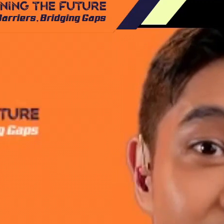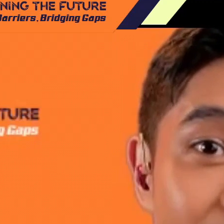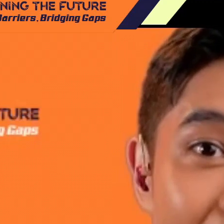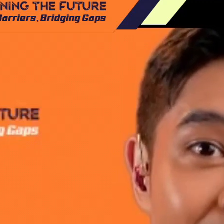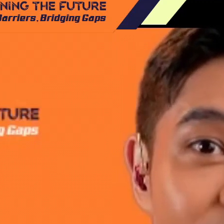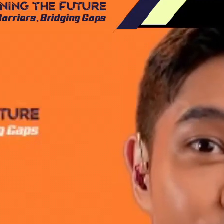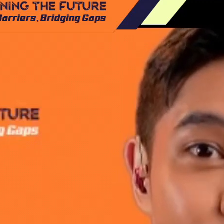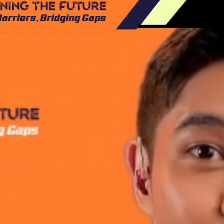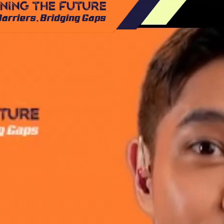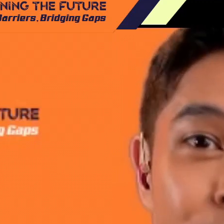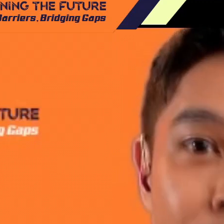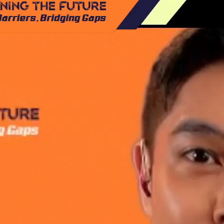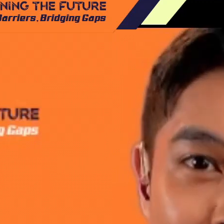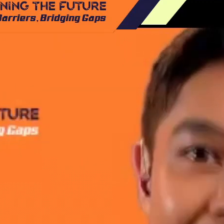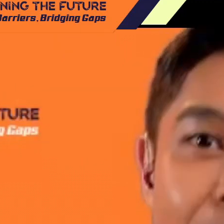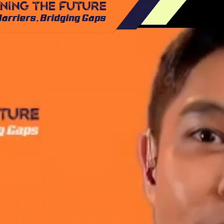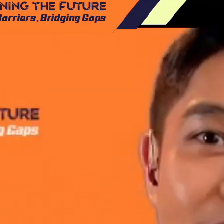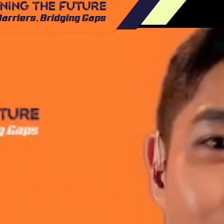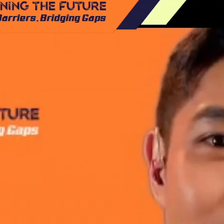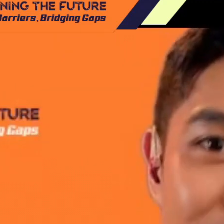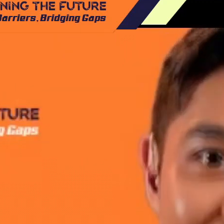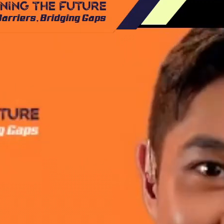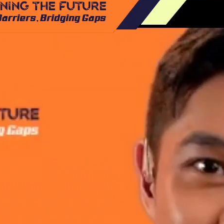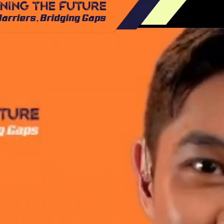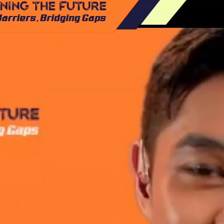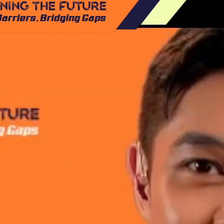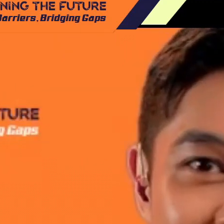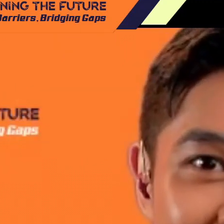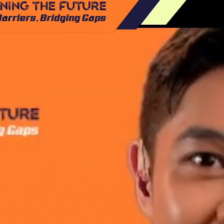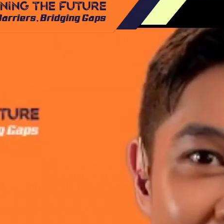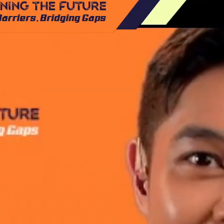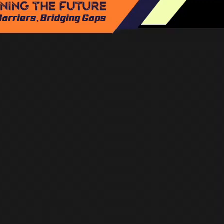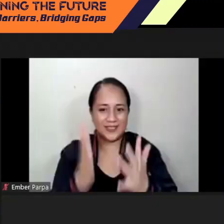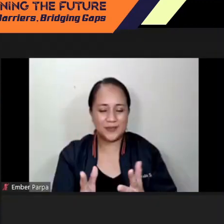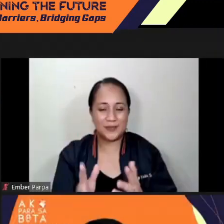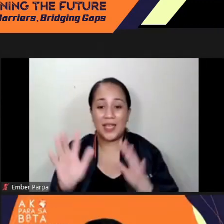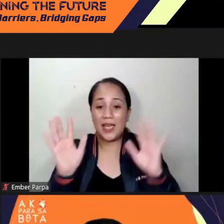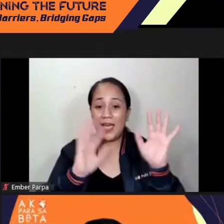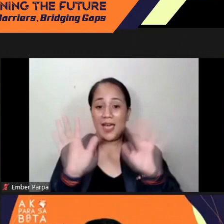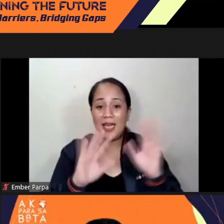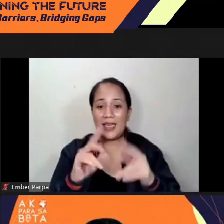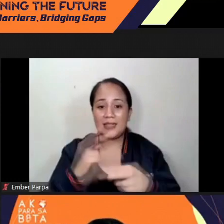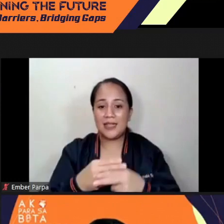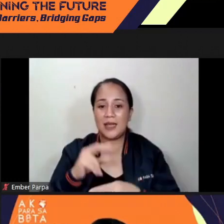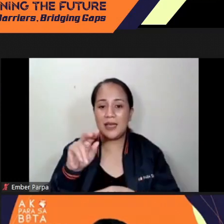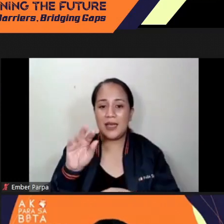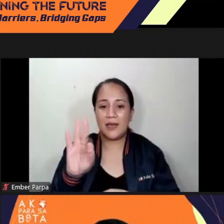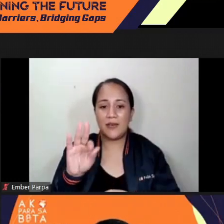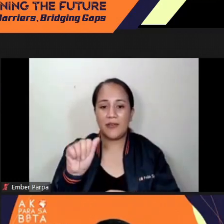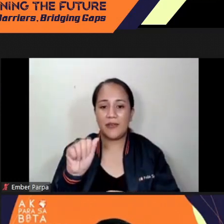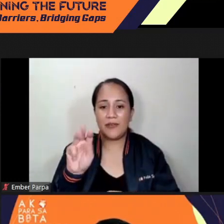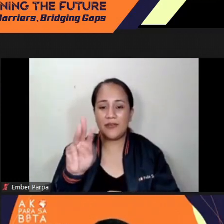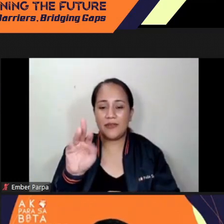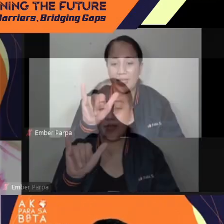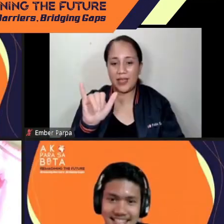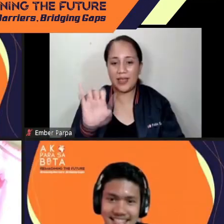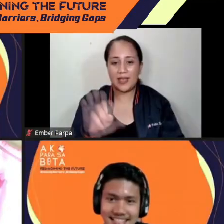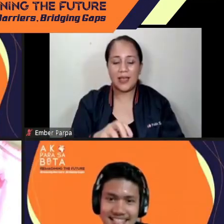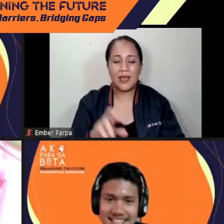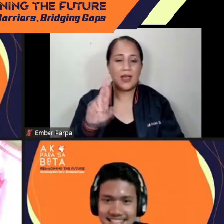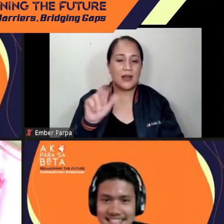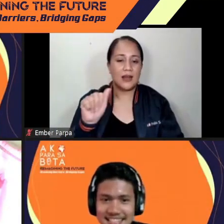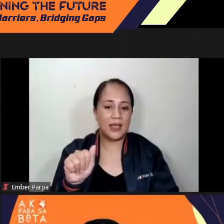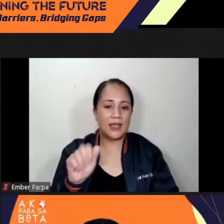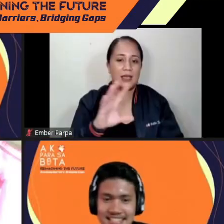also in the panelist room to support our youth presenters. Say hi to Miss Faye Balanon, R.A. Villafranca,